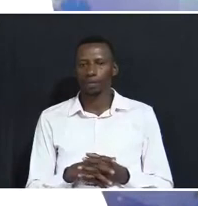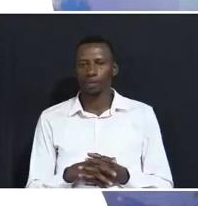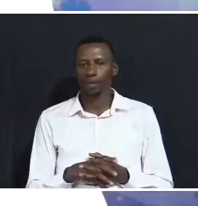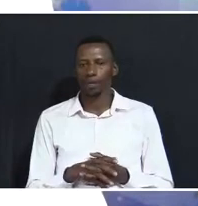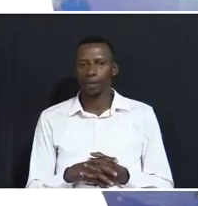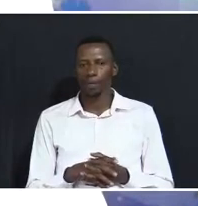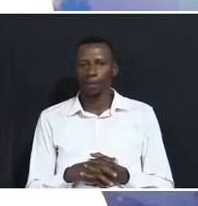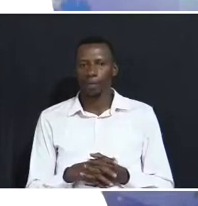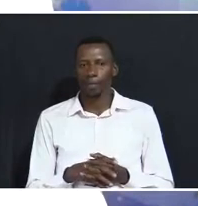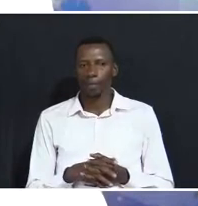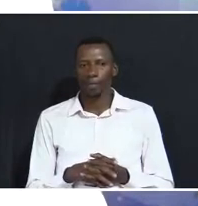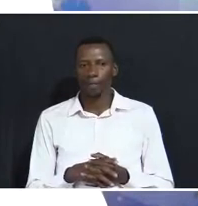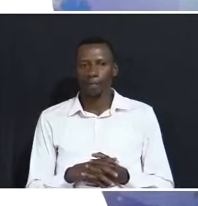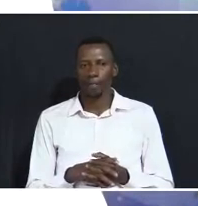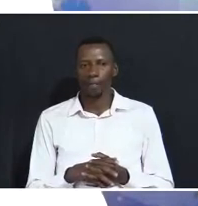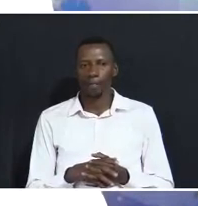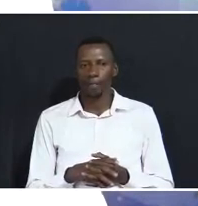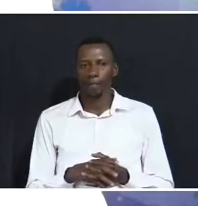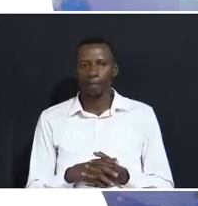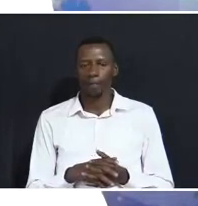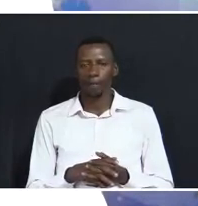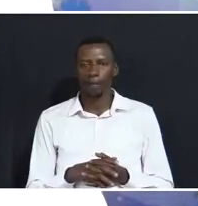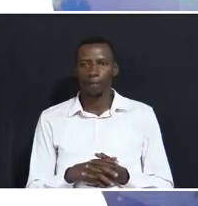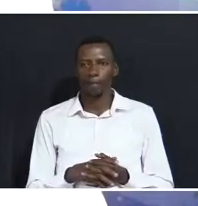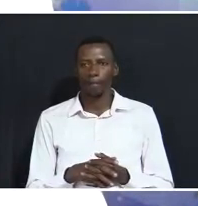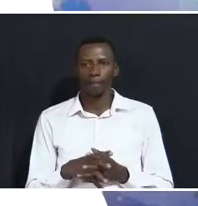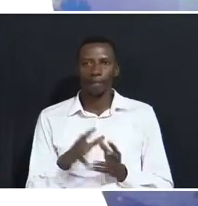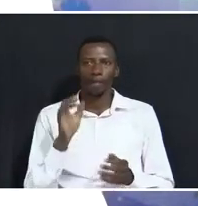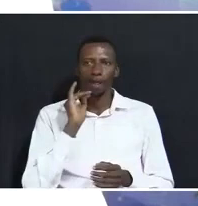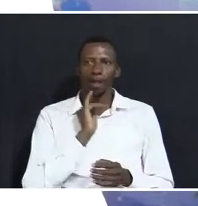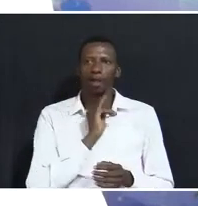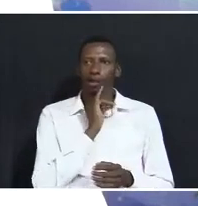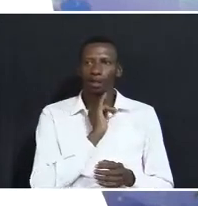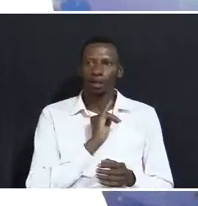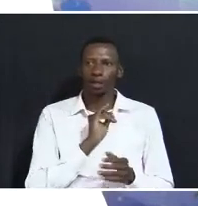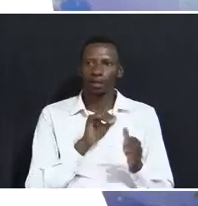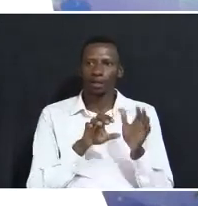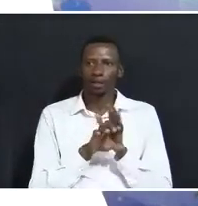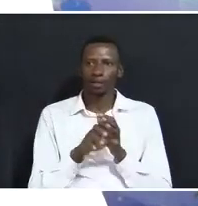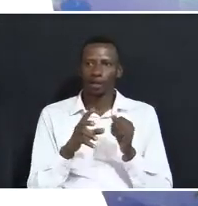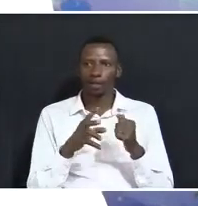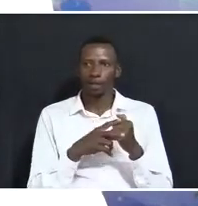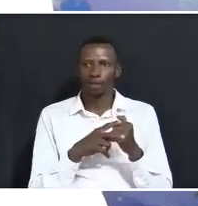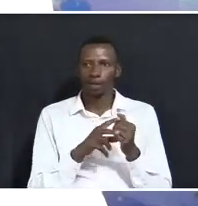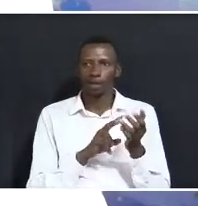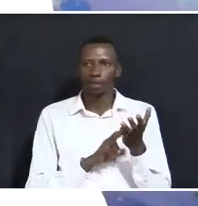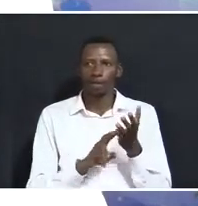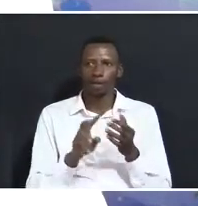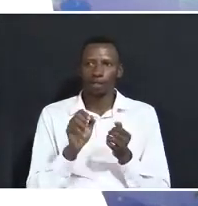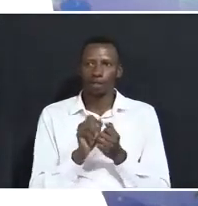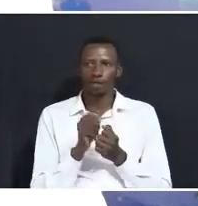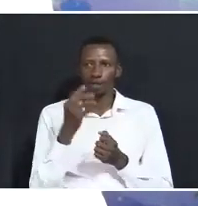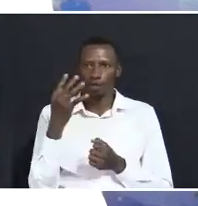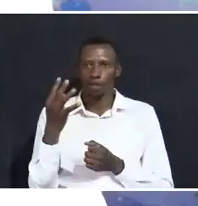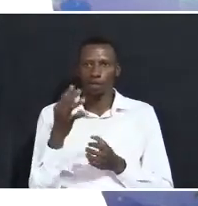Isaiah 7, chapter 7. And we are reading what